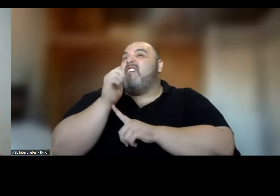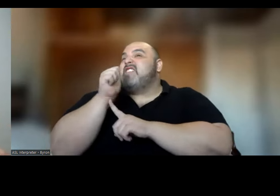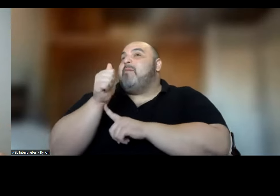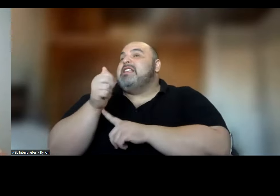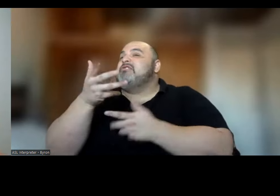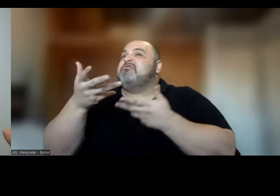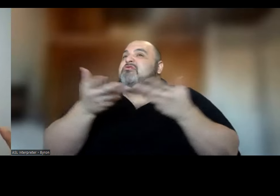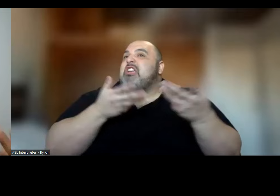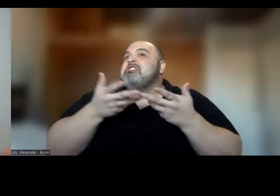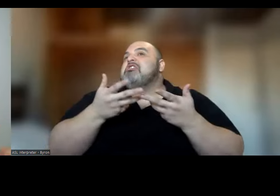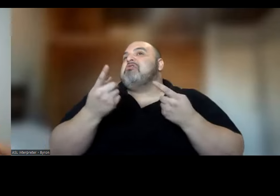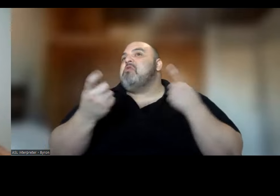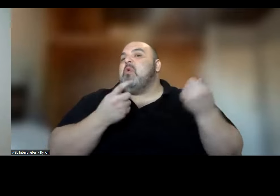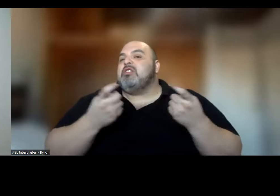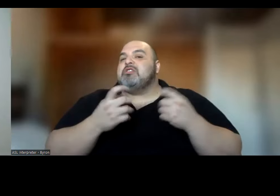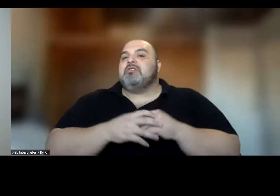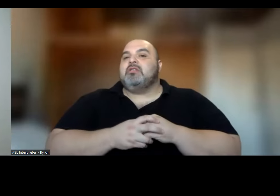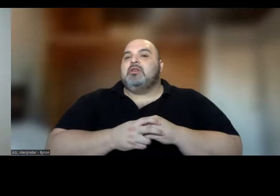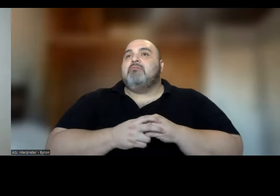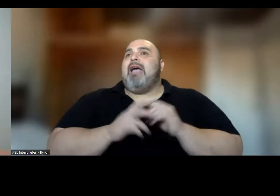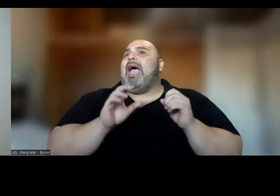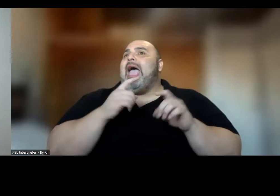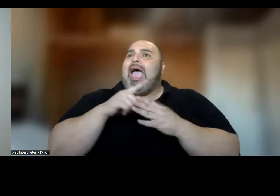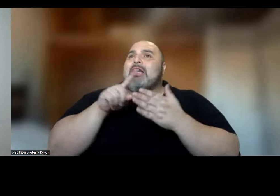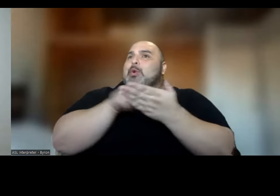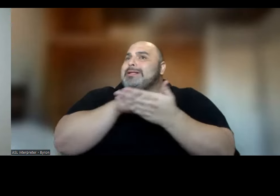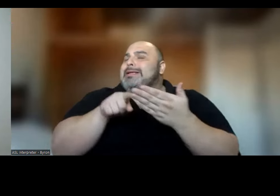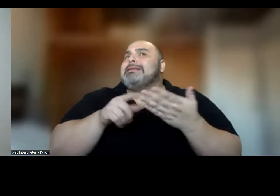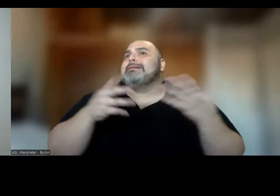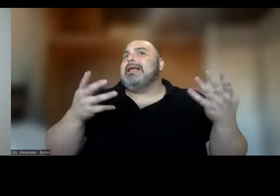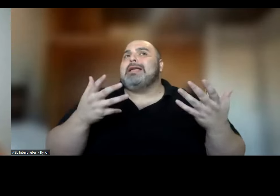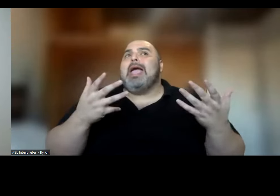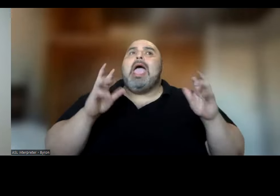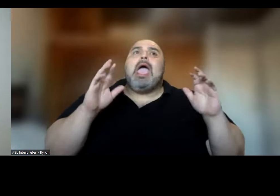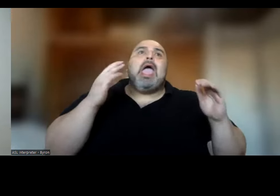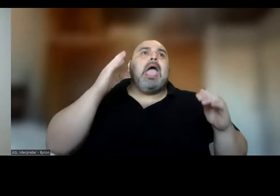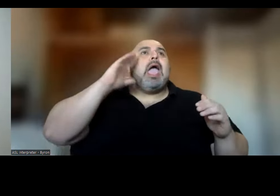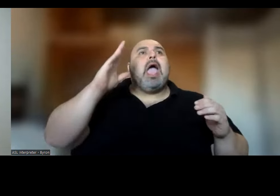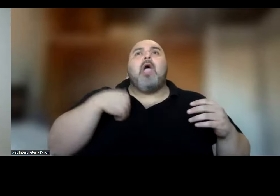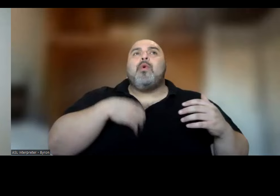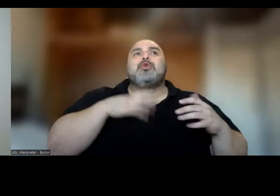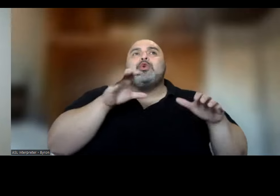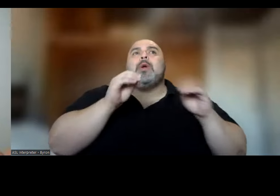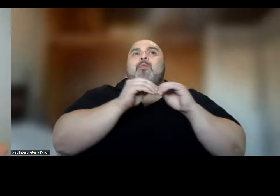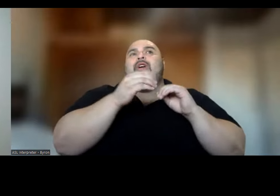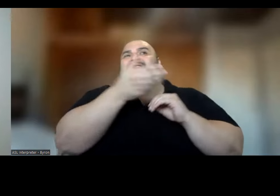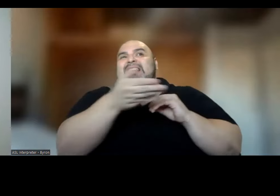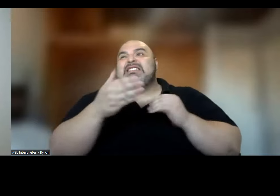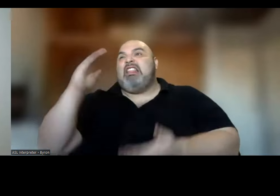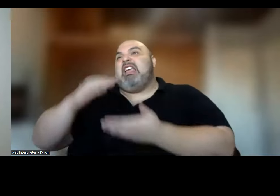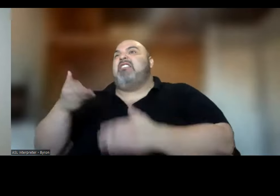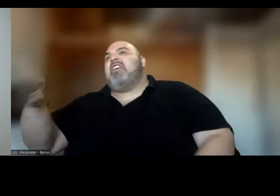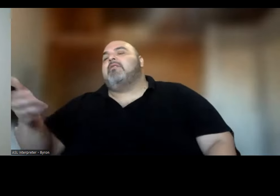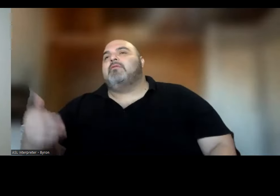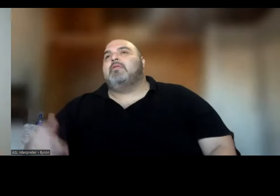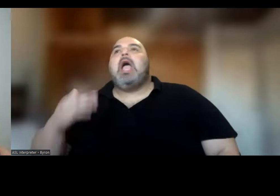few questions and critiques, like, hey, I wish you were doing more of this and less of that. I know Susan